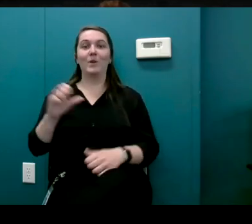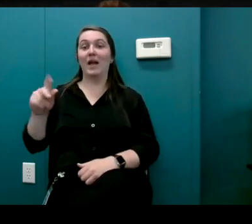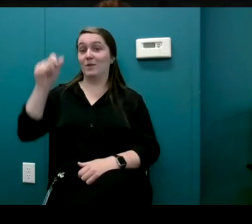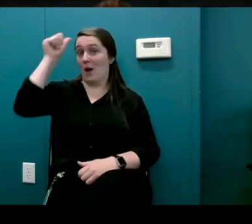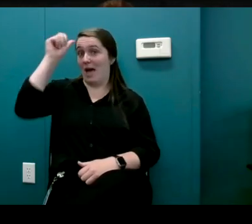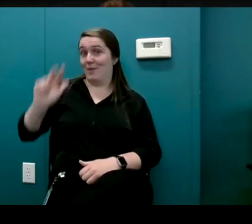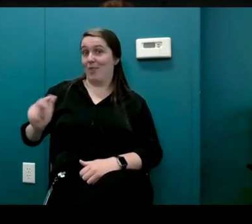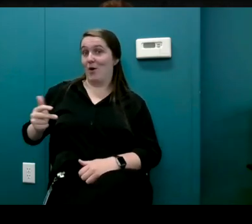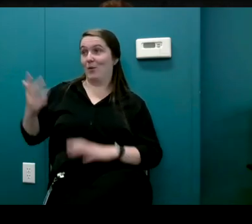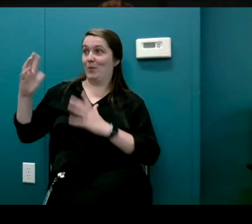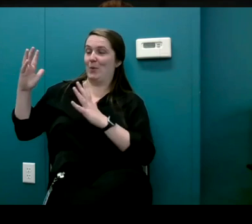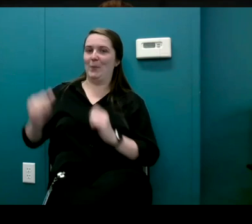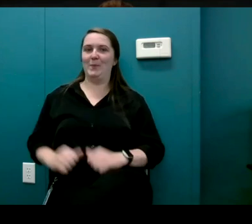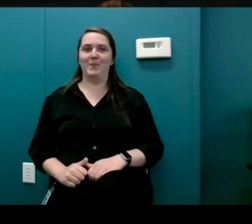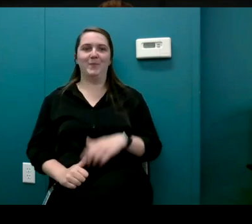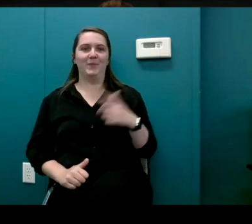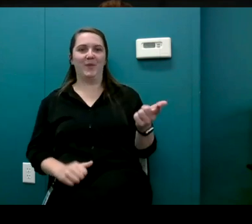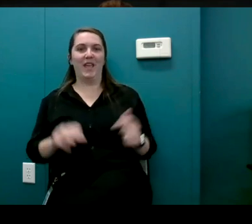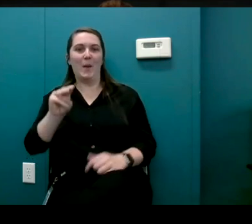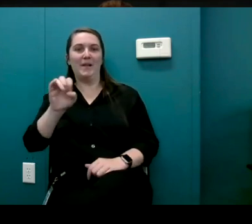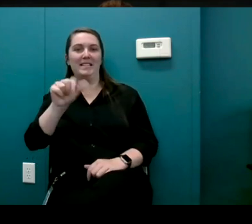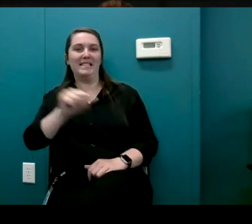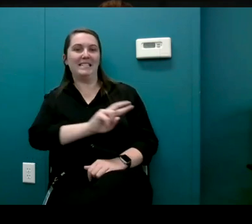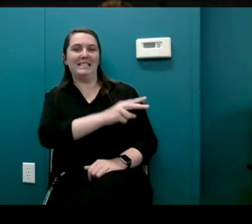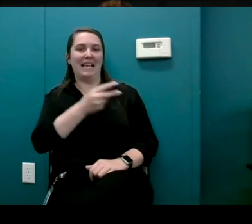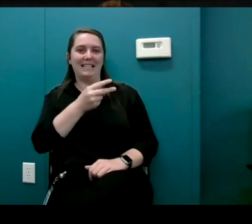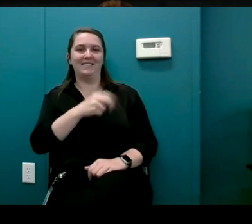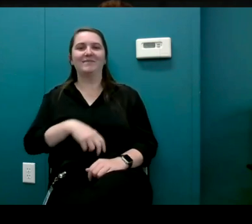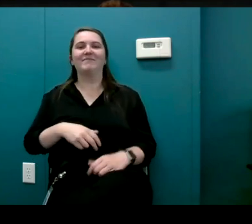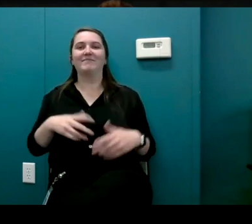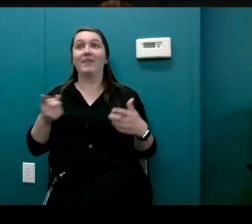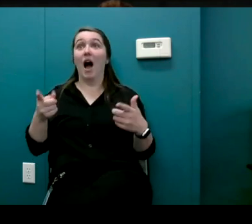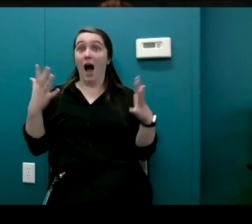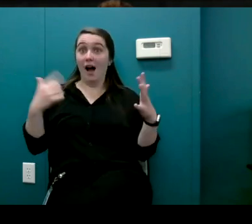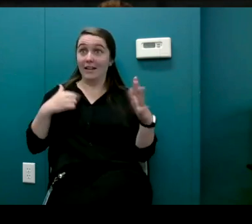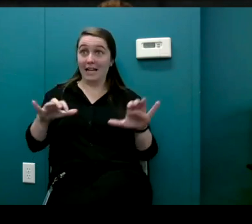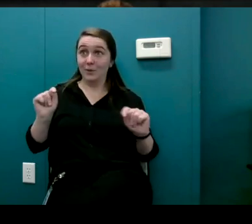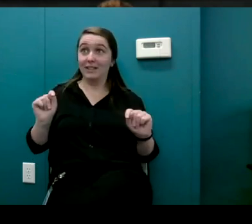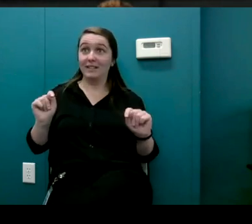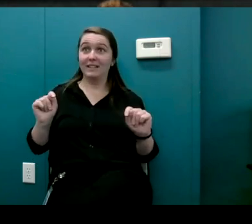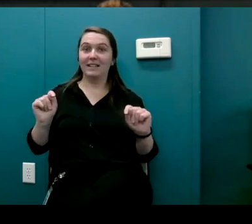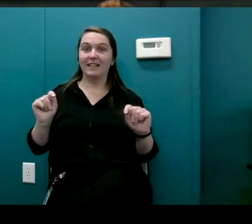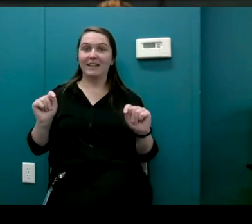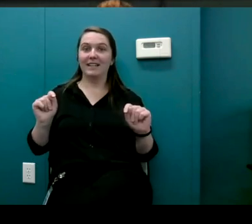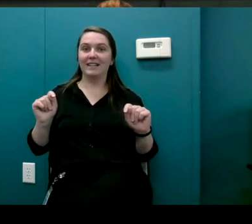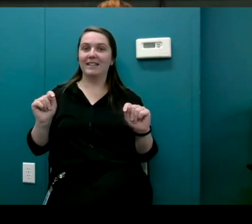third. Oh, Melissa is yeah. second. Yeah. It was Melissa.